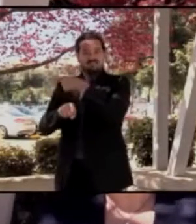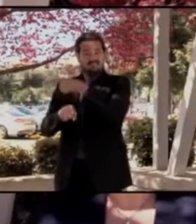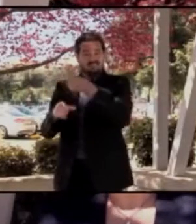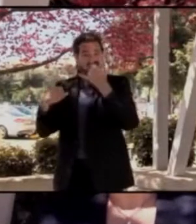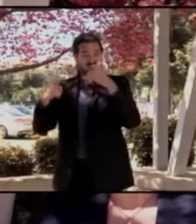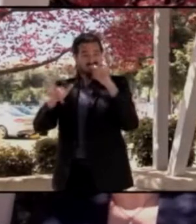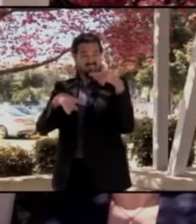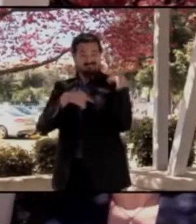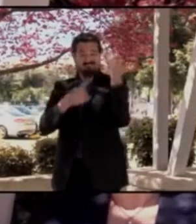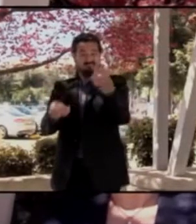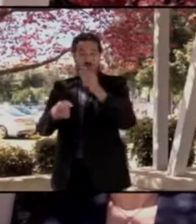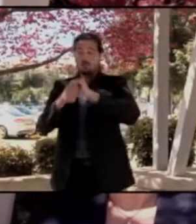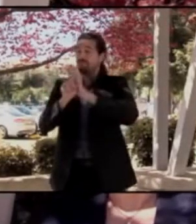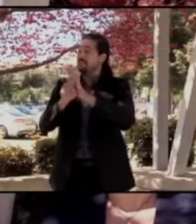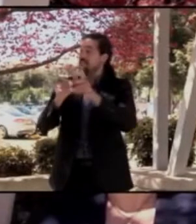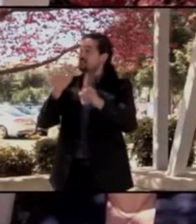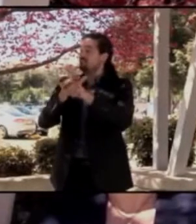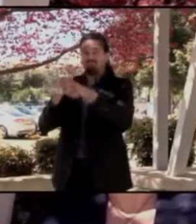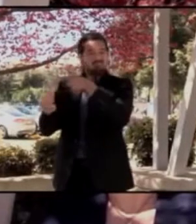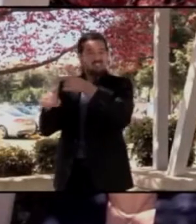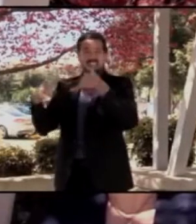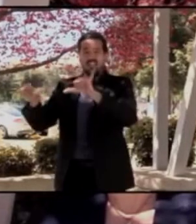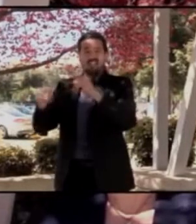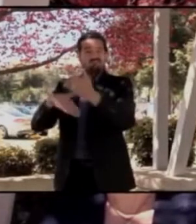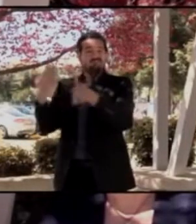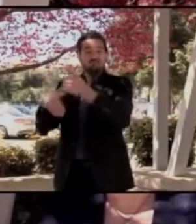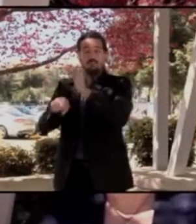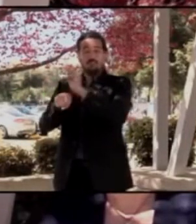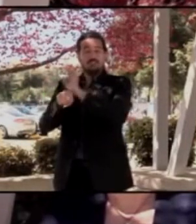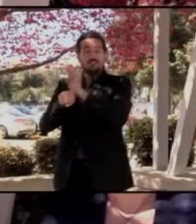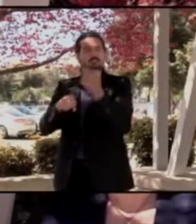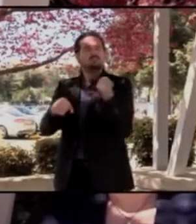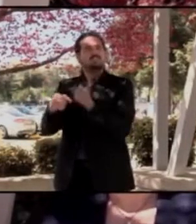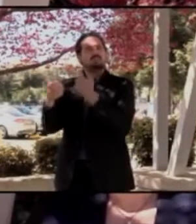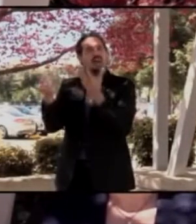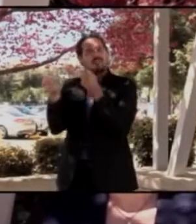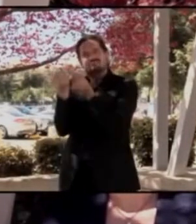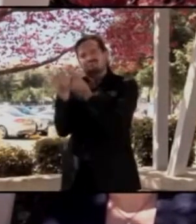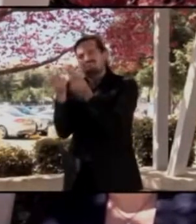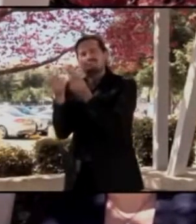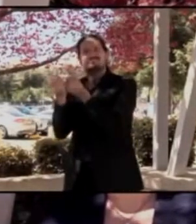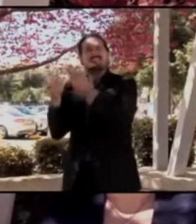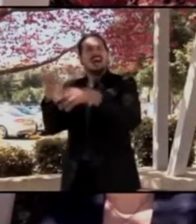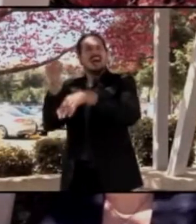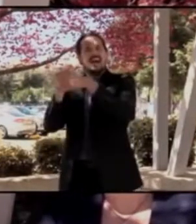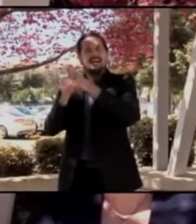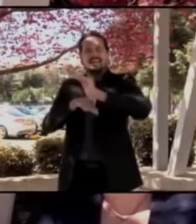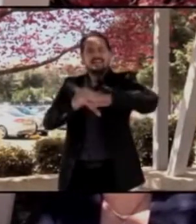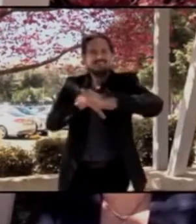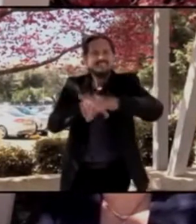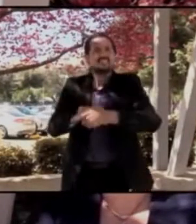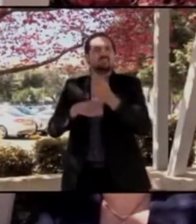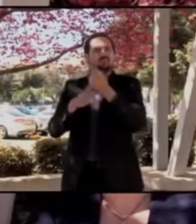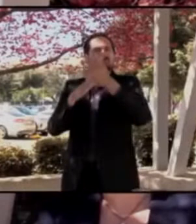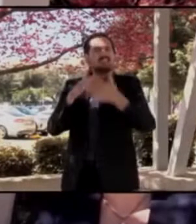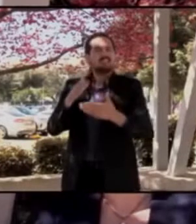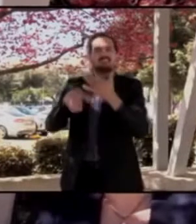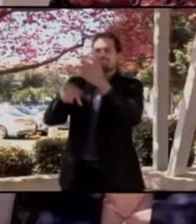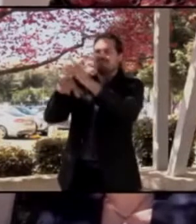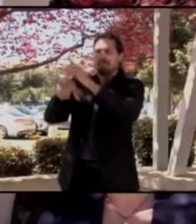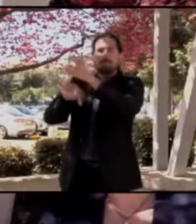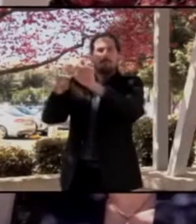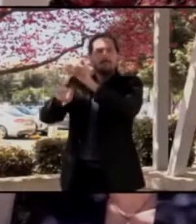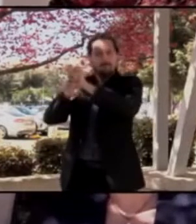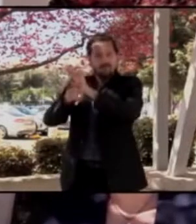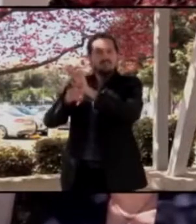that vaccine appointments are available in the evening and on the weekends. We'll be doing focusing in South County and in East San